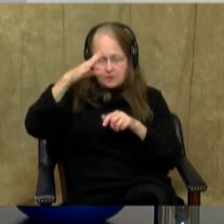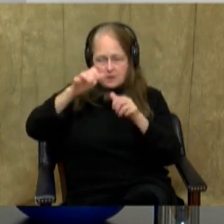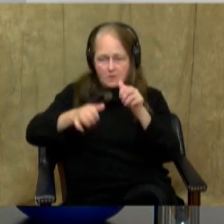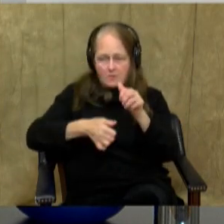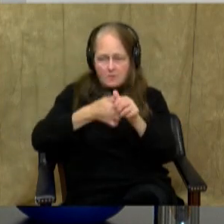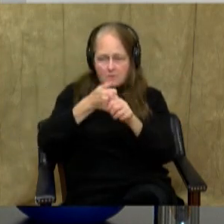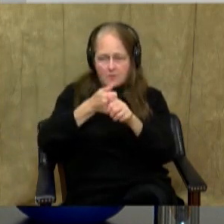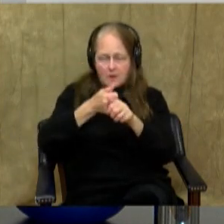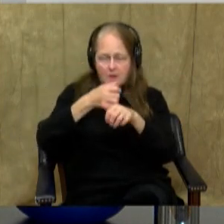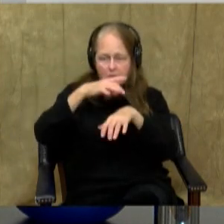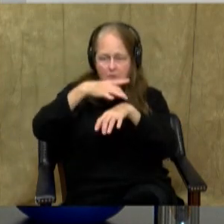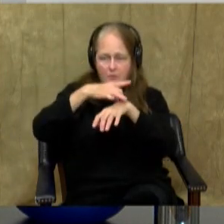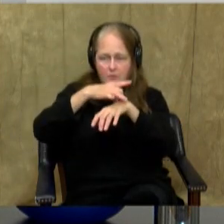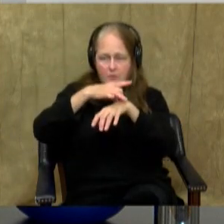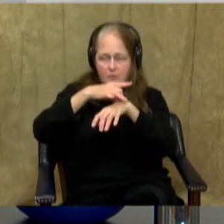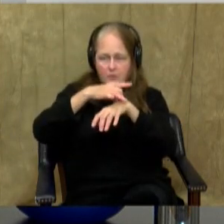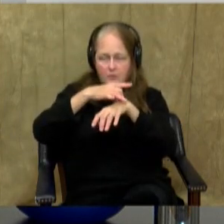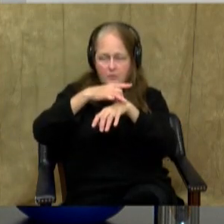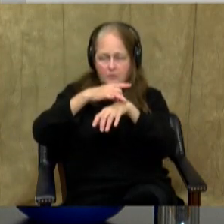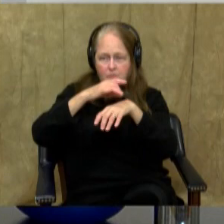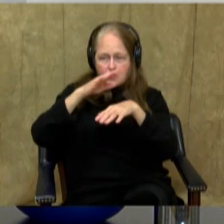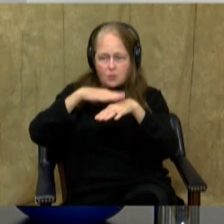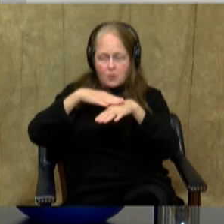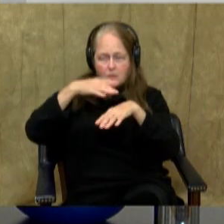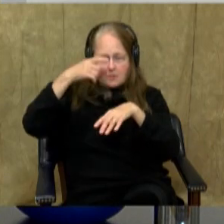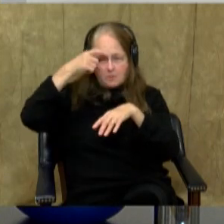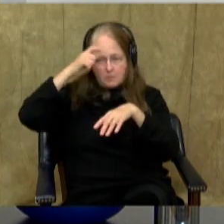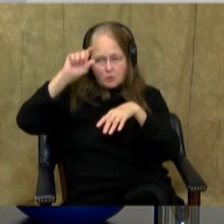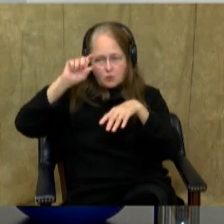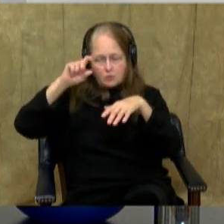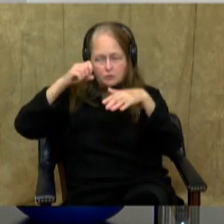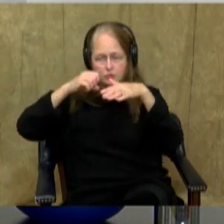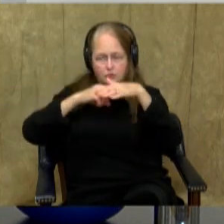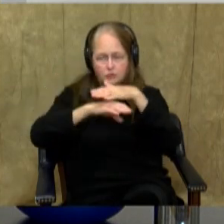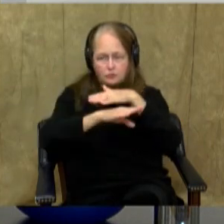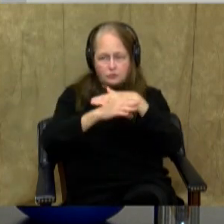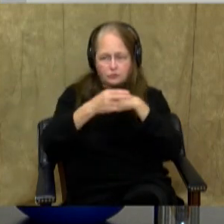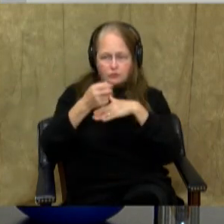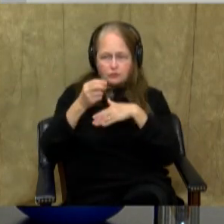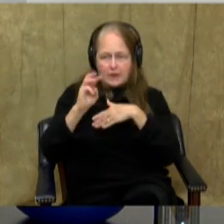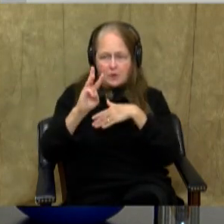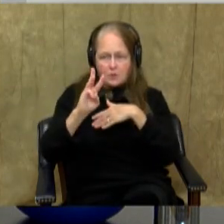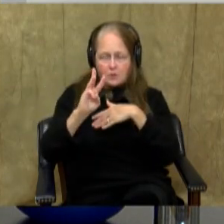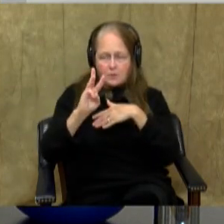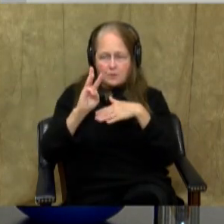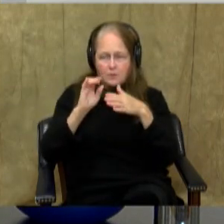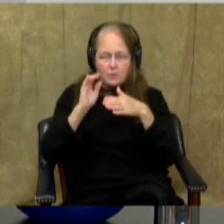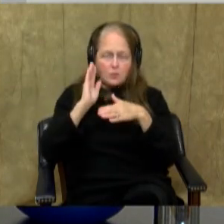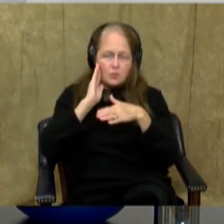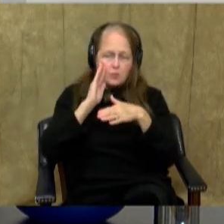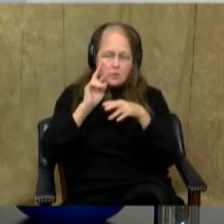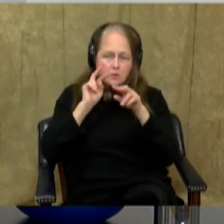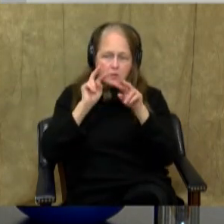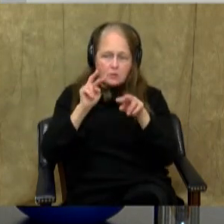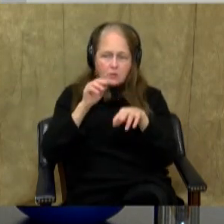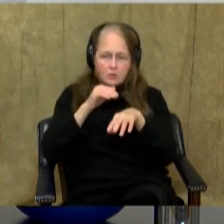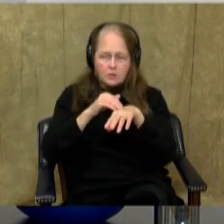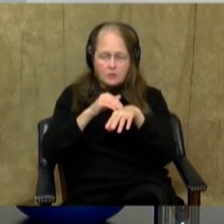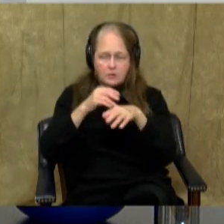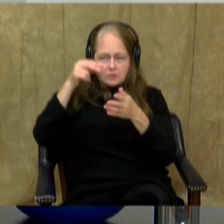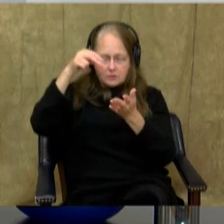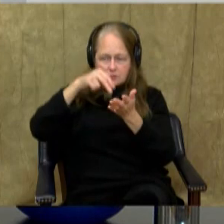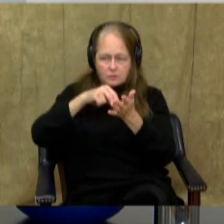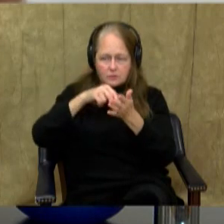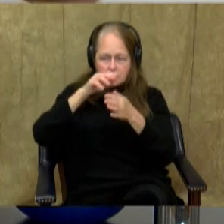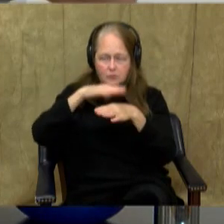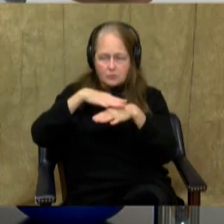behind the Earth casts a shadow on the moon. In that case, what we're looking at, if we're standing